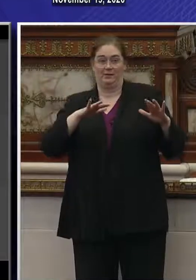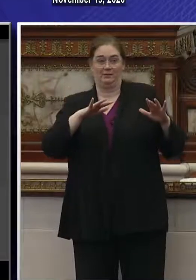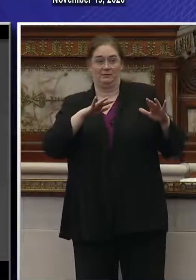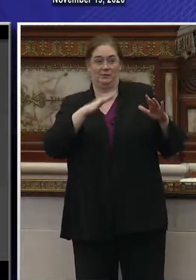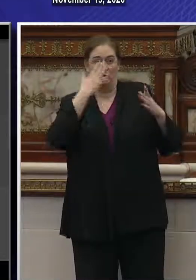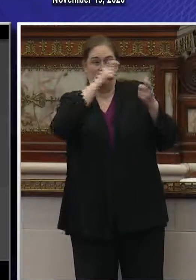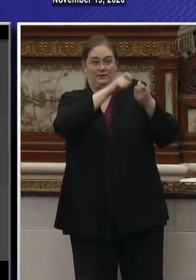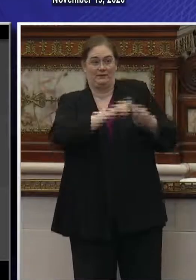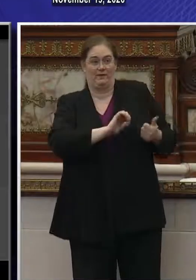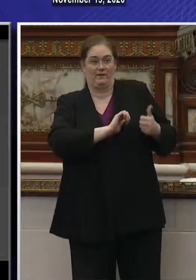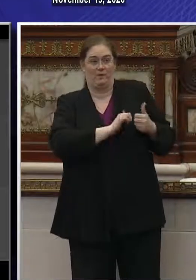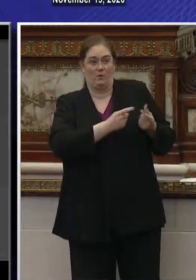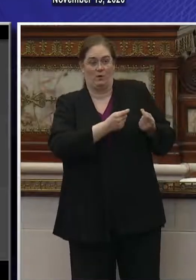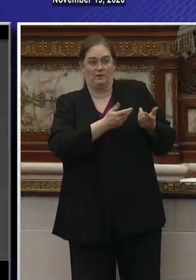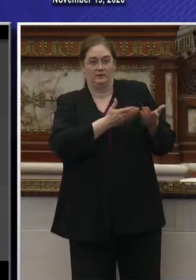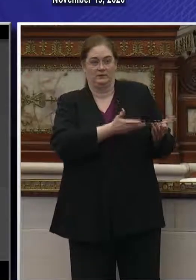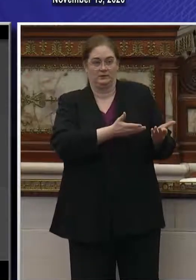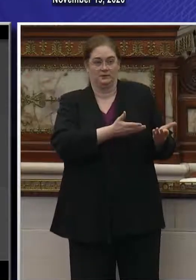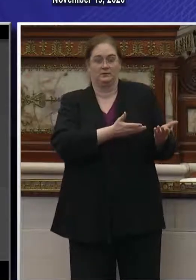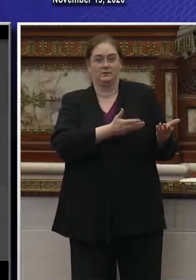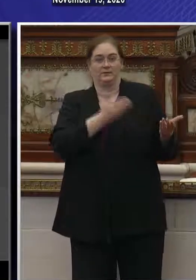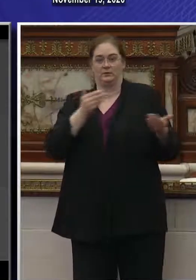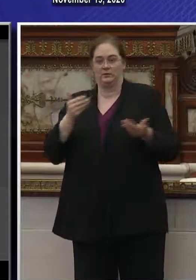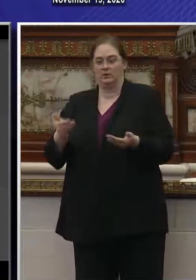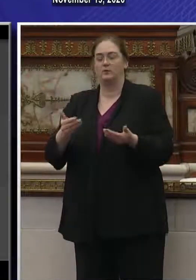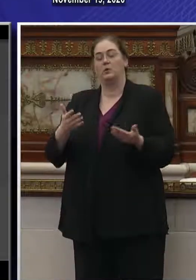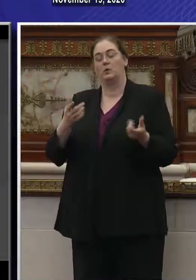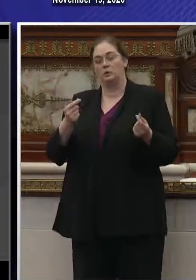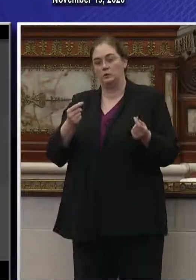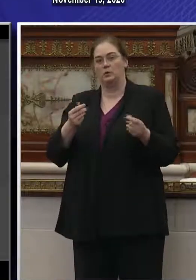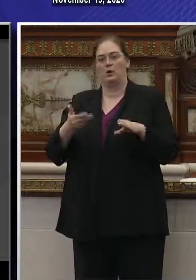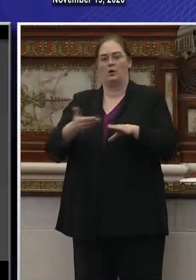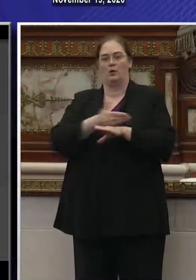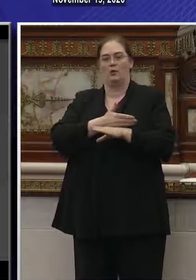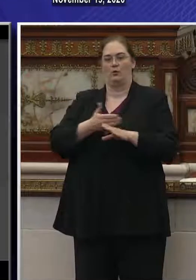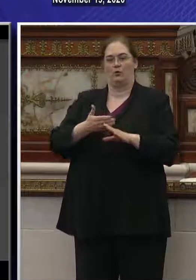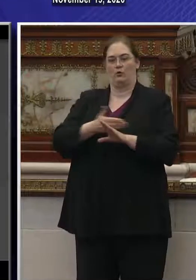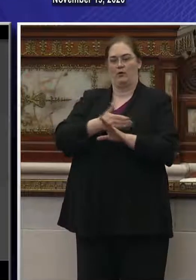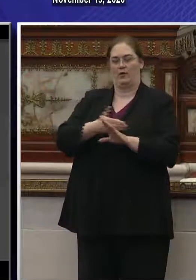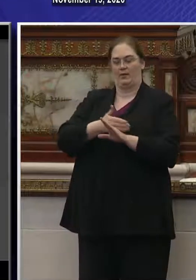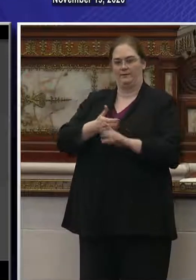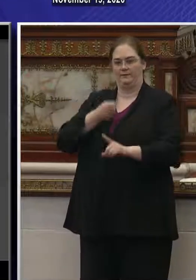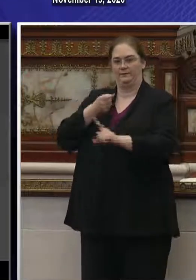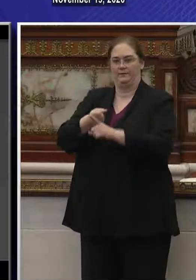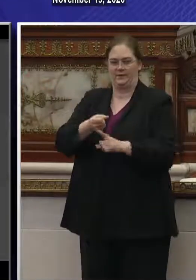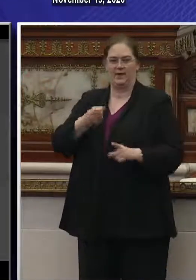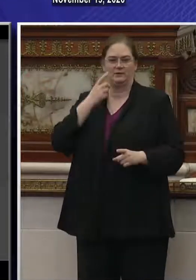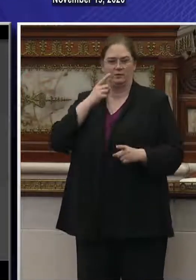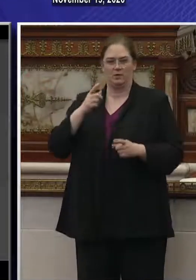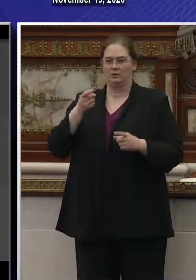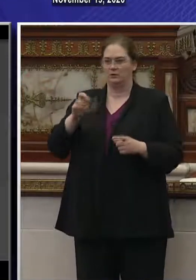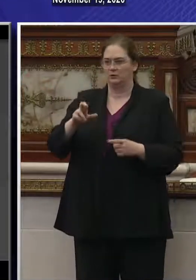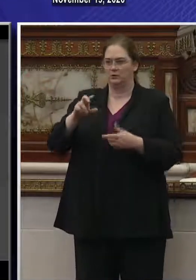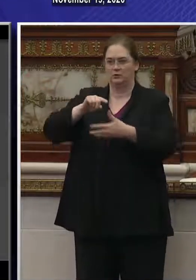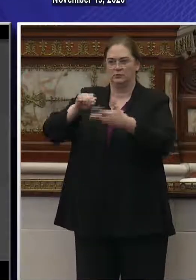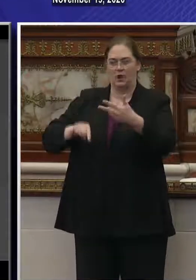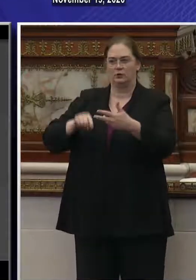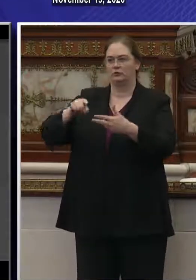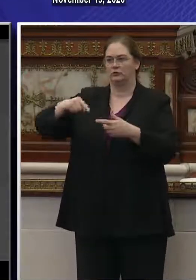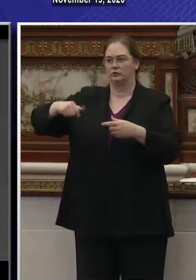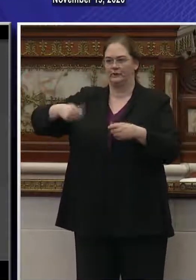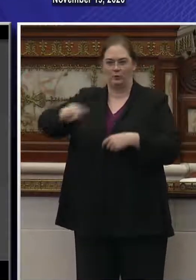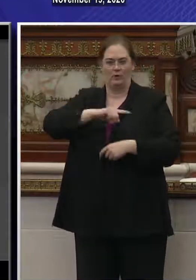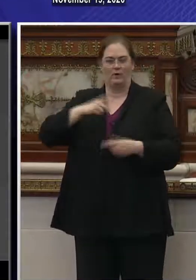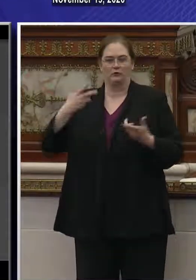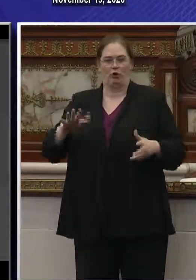about. But what we can do is create a preemptive strike. And that is what people like Caroline Johnson, Dr. Ella Stanford, and a bunch of us are